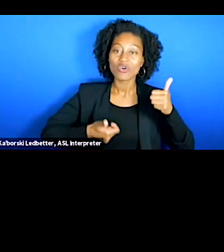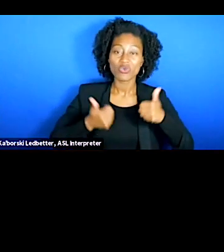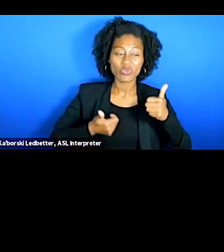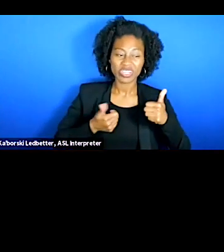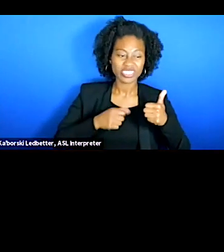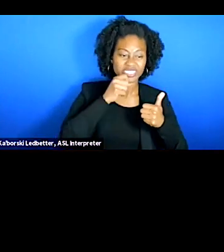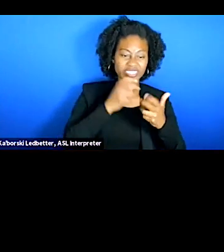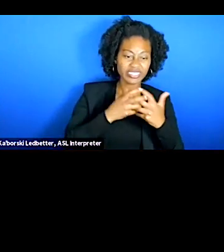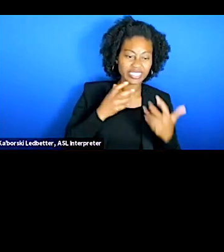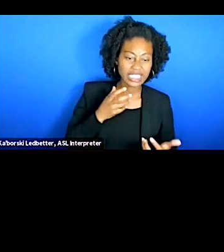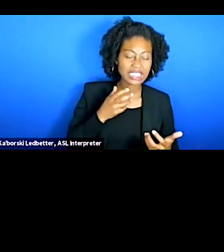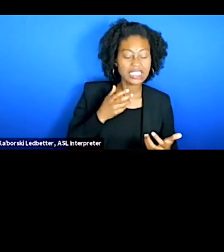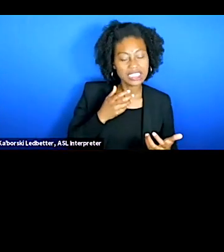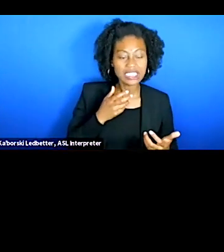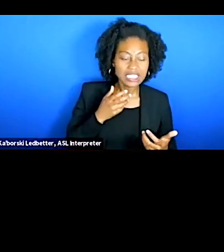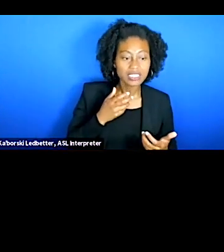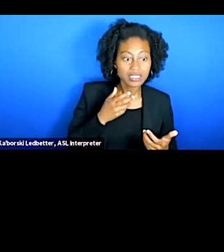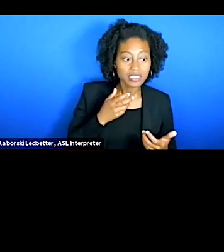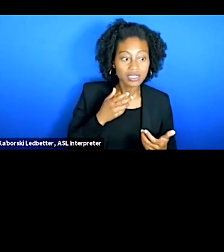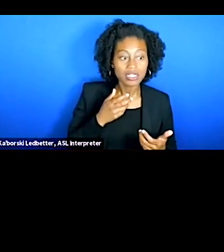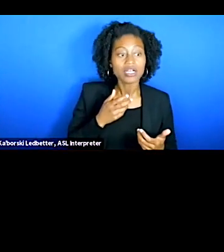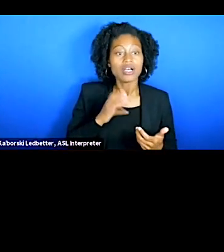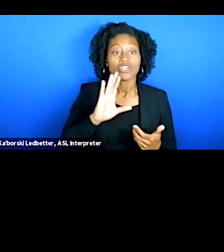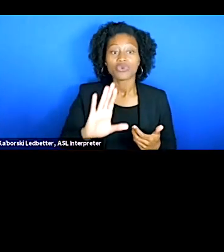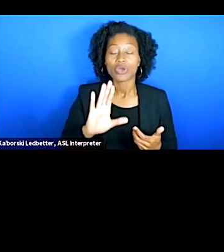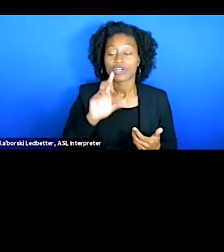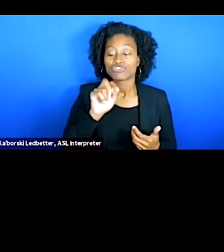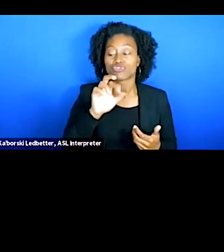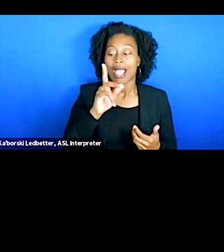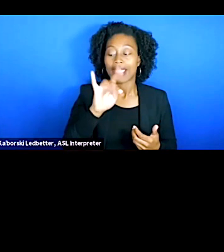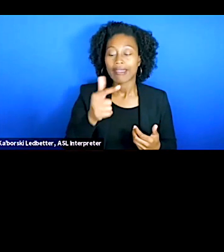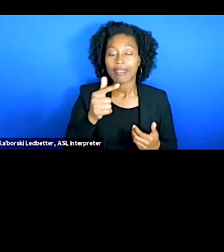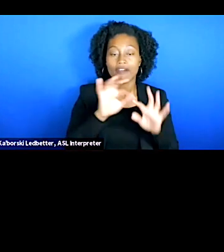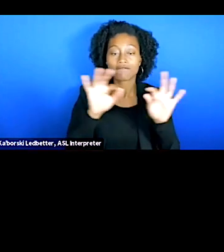not fulfill for sure on the tracking form, such as the table below.